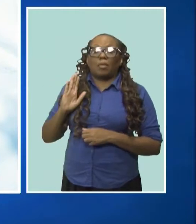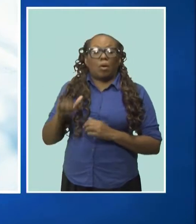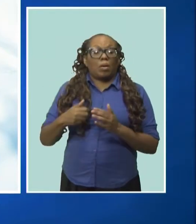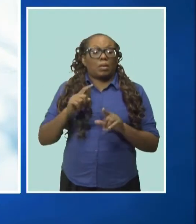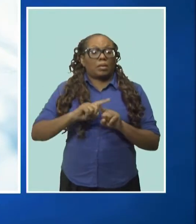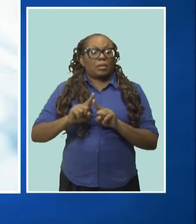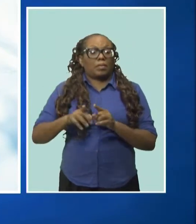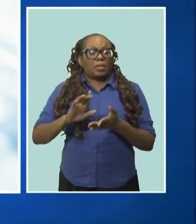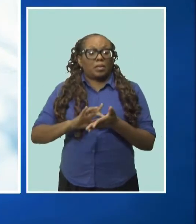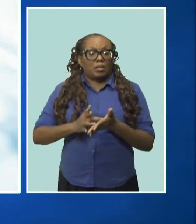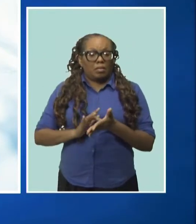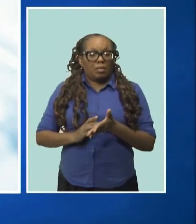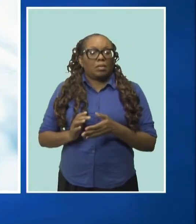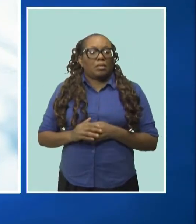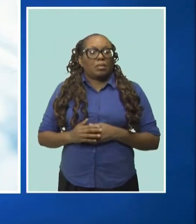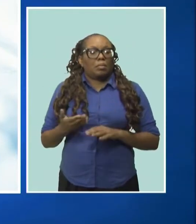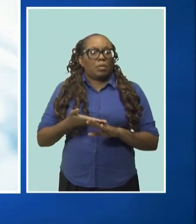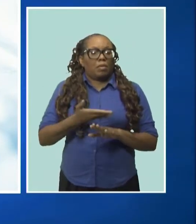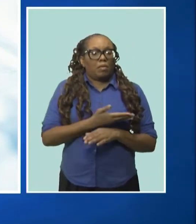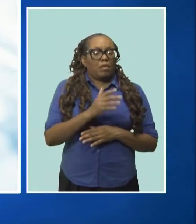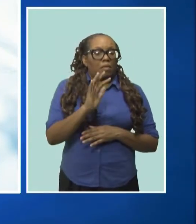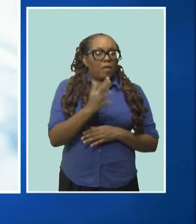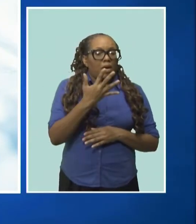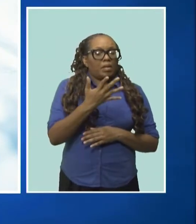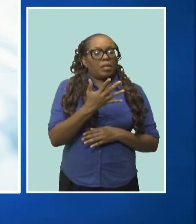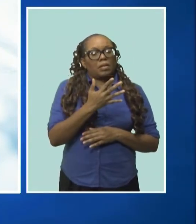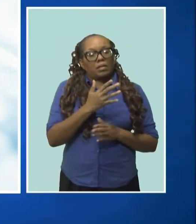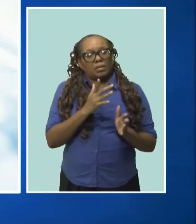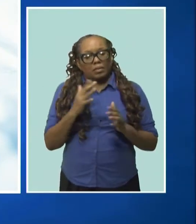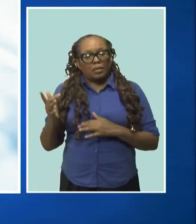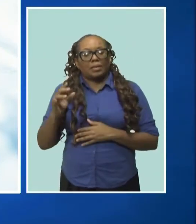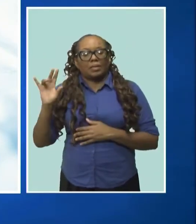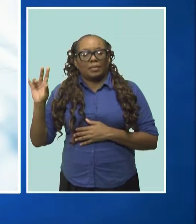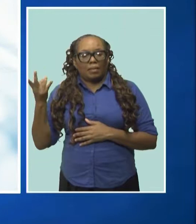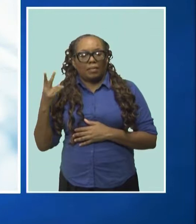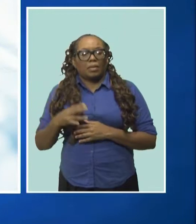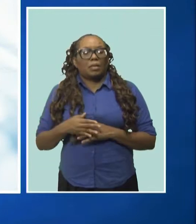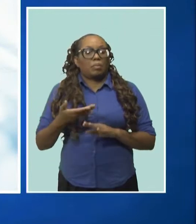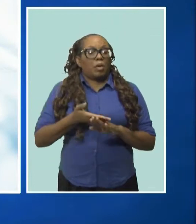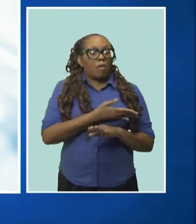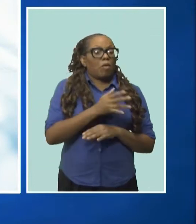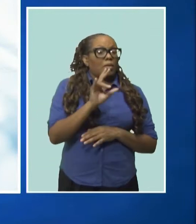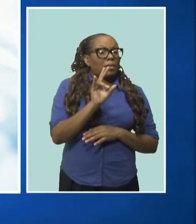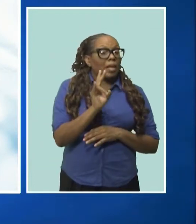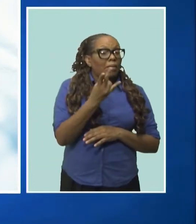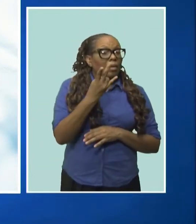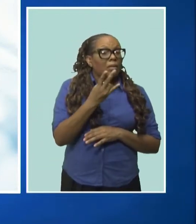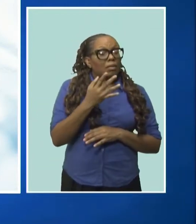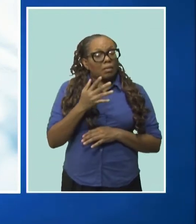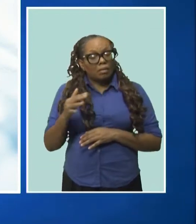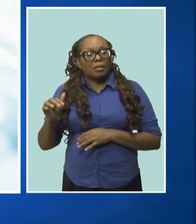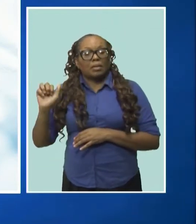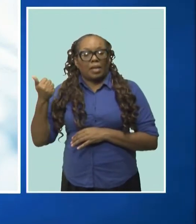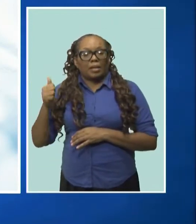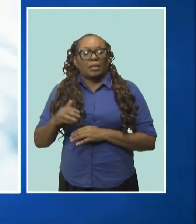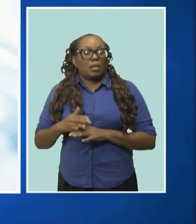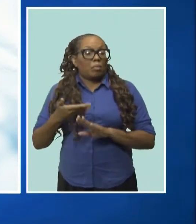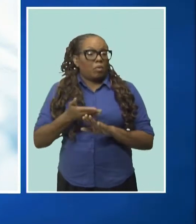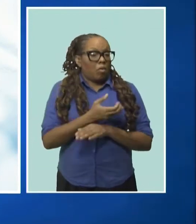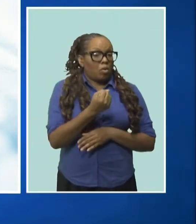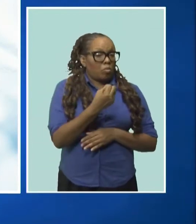dispensed on the special benefit service will be as follows: from $5 to $7, from $7